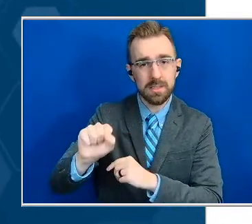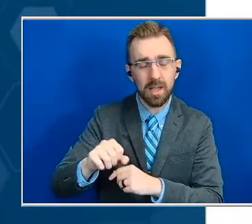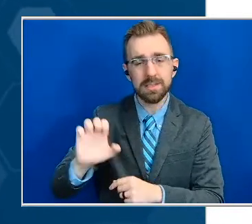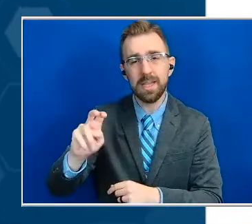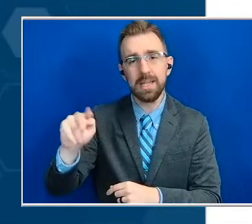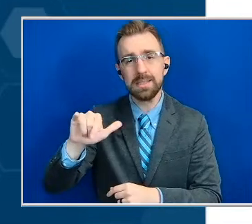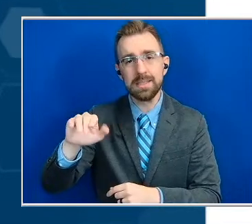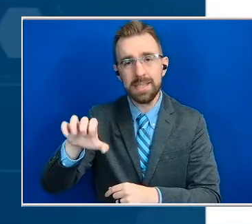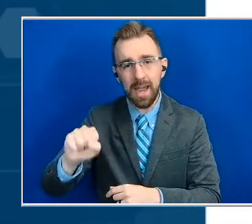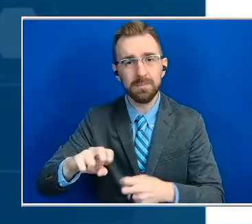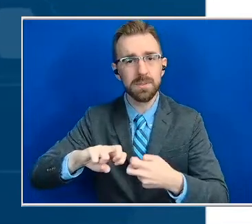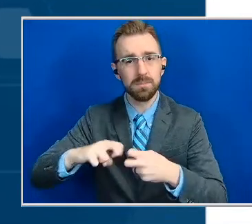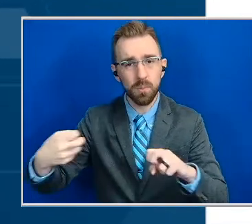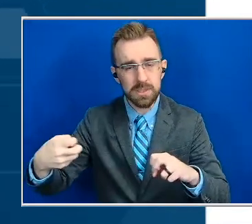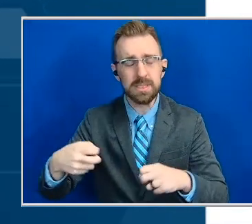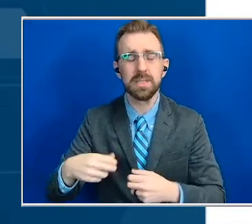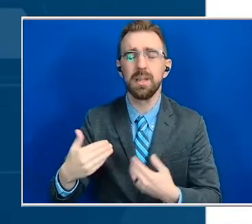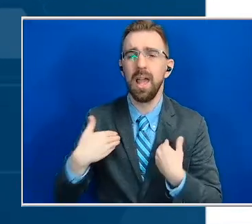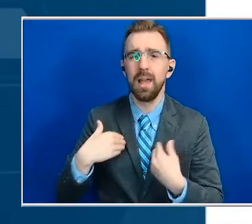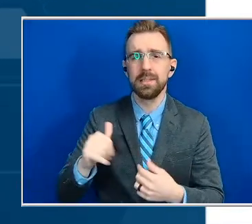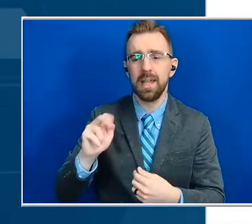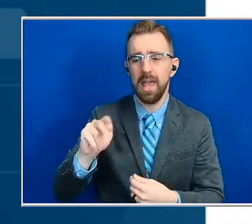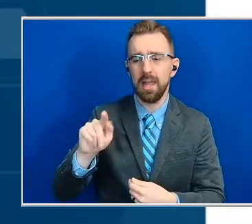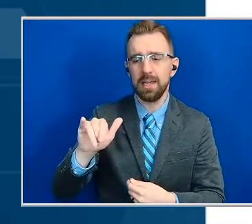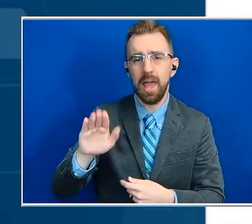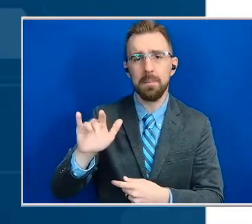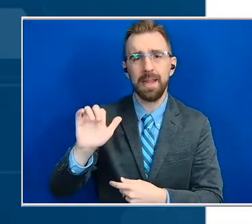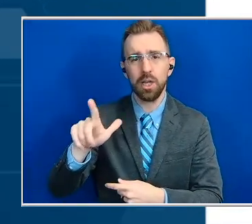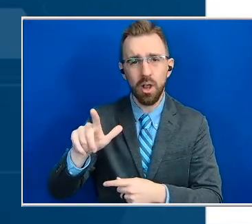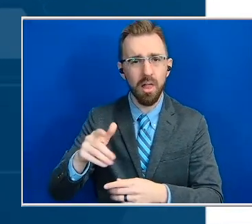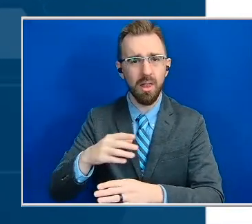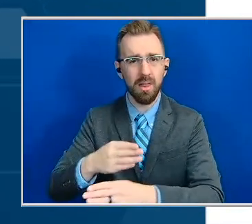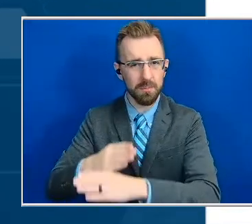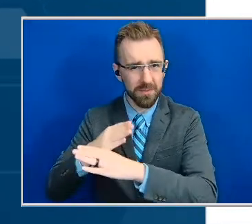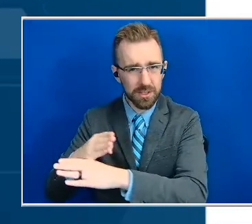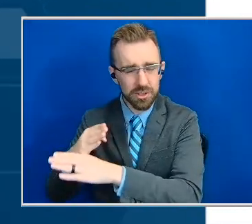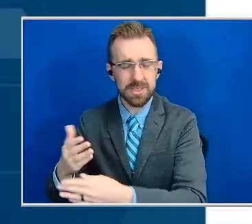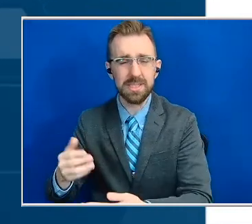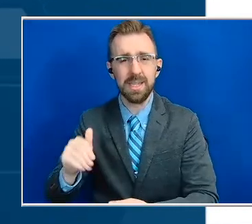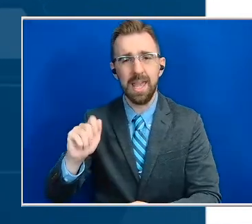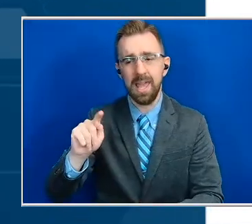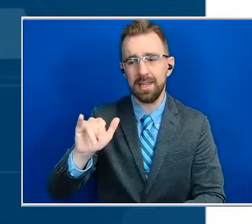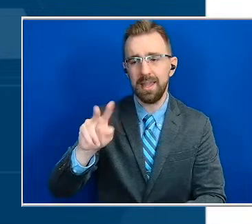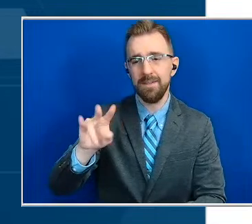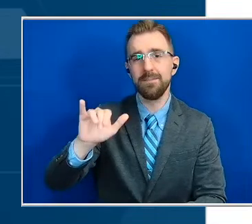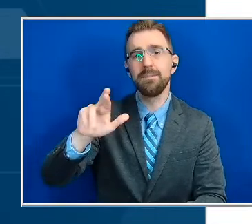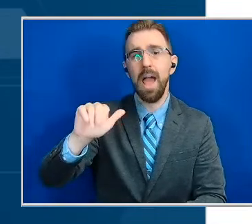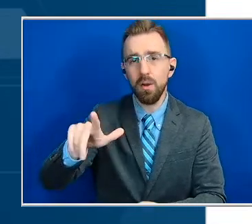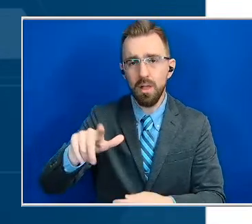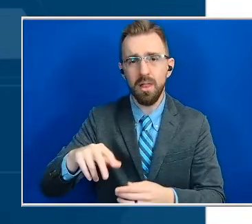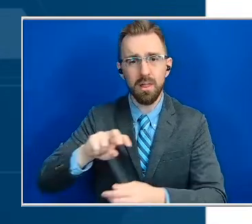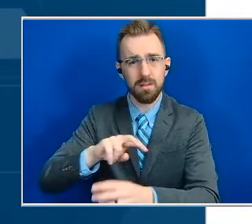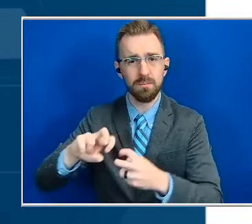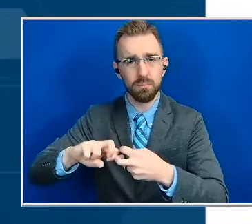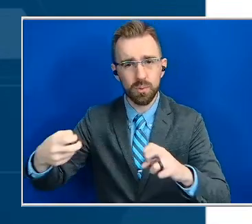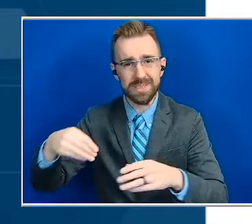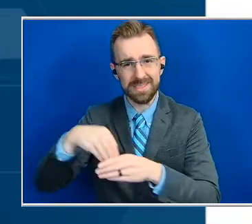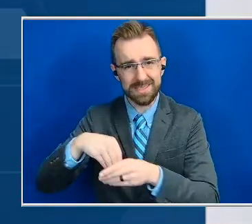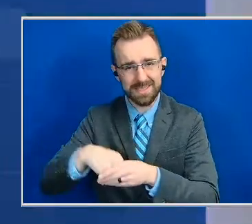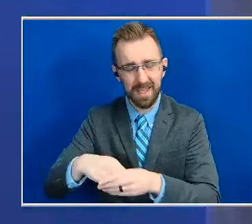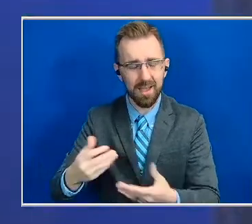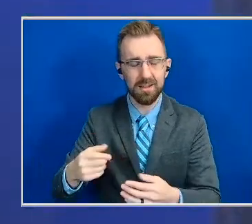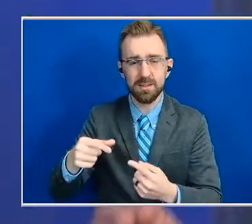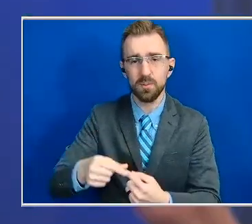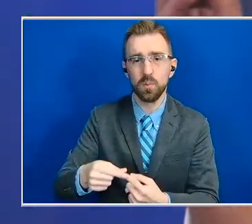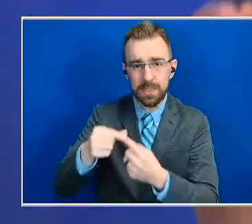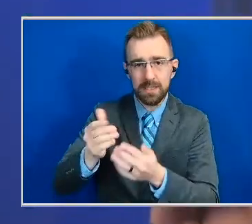proteins, it has antibacterial properties, it has antiviral proteins. And one of the most unique aspects of